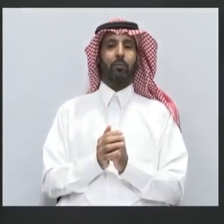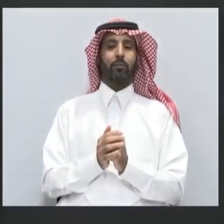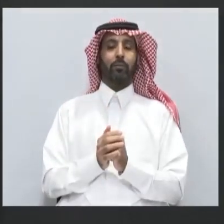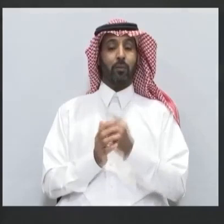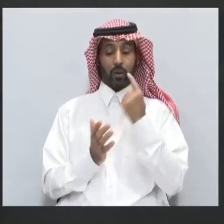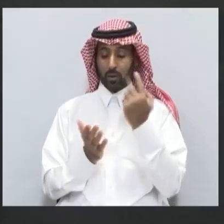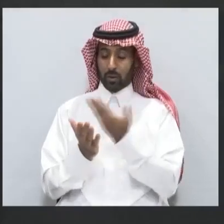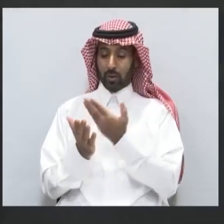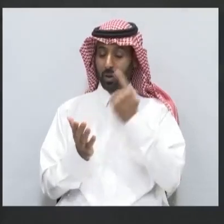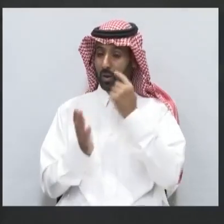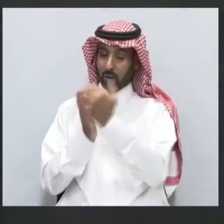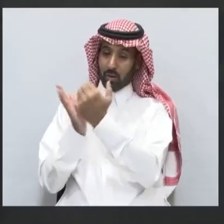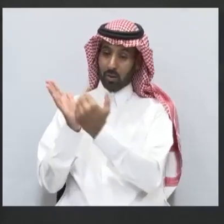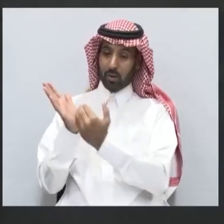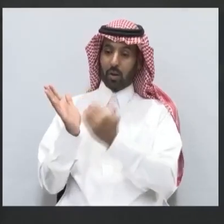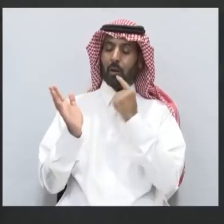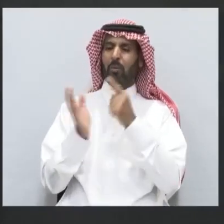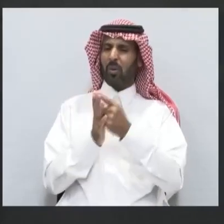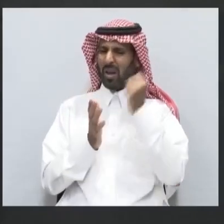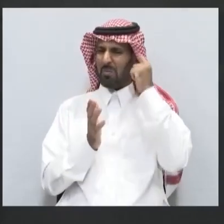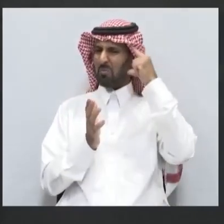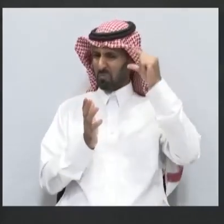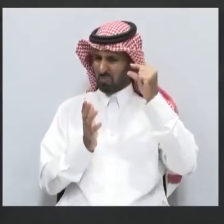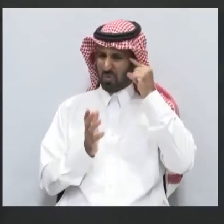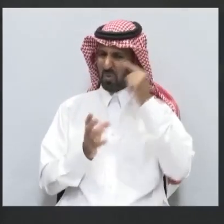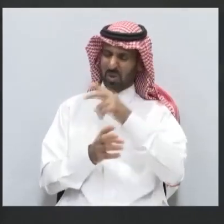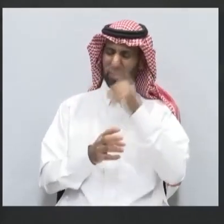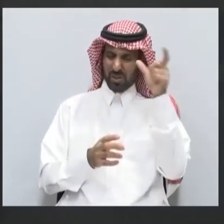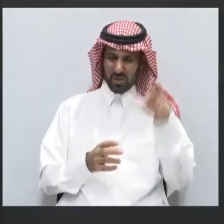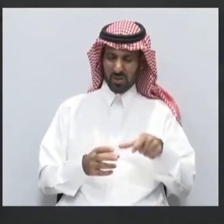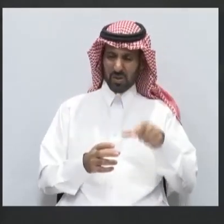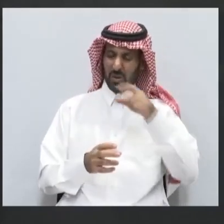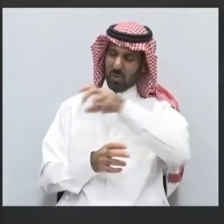Then read the newspaper articles about foolish crimes.